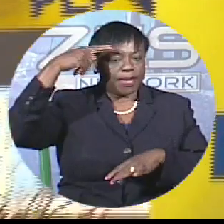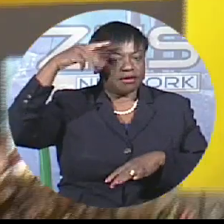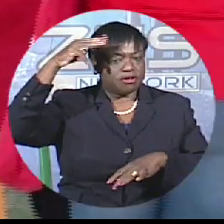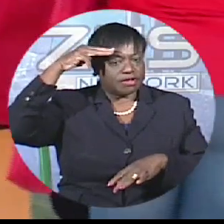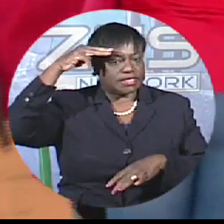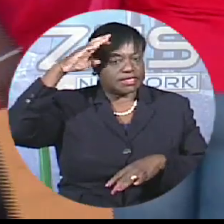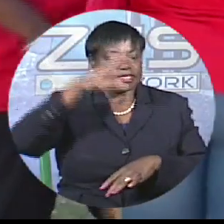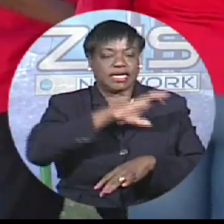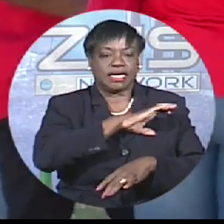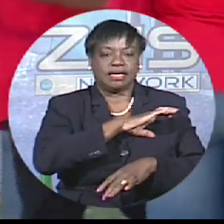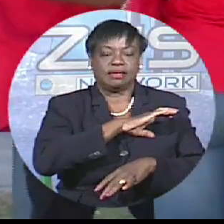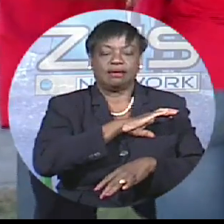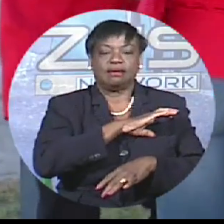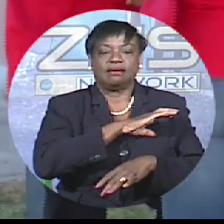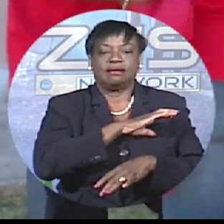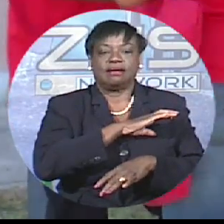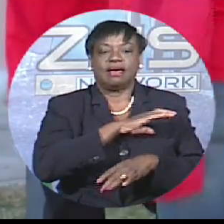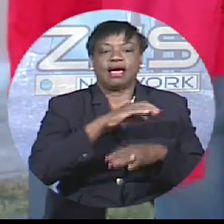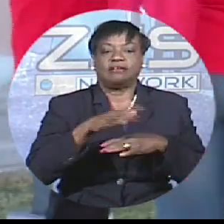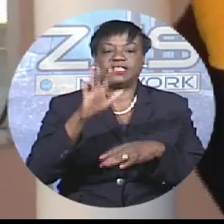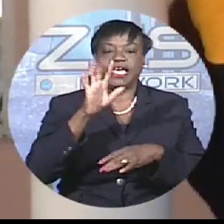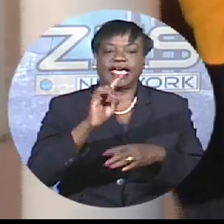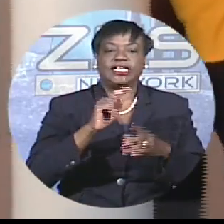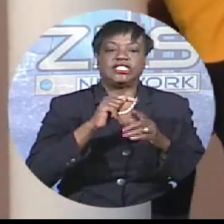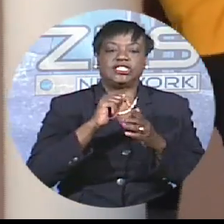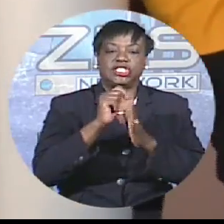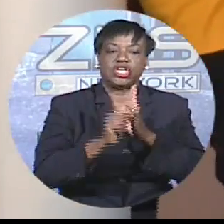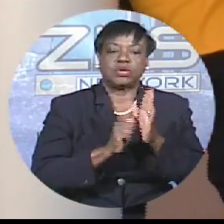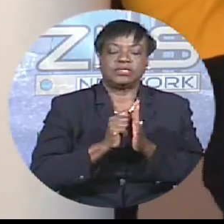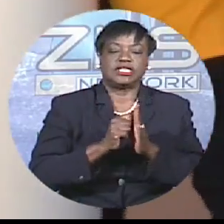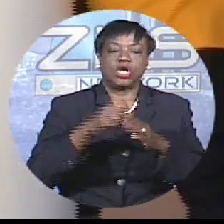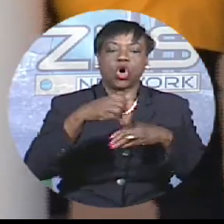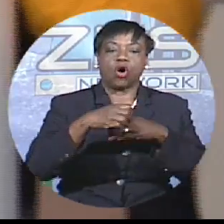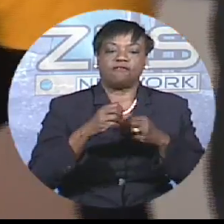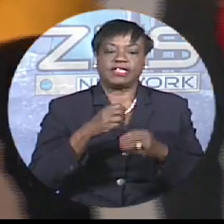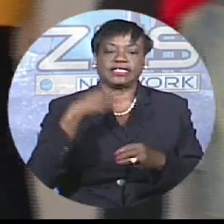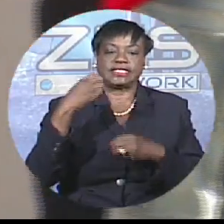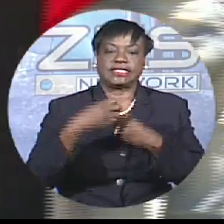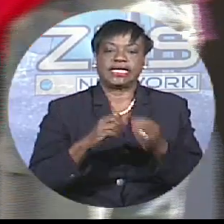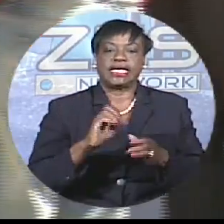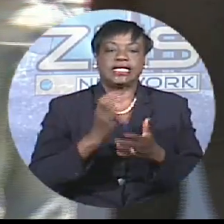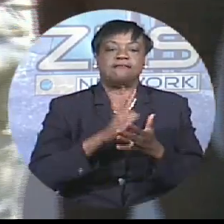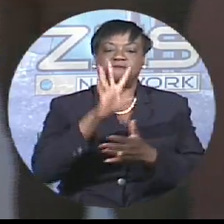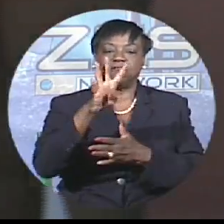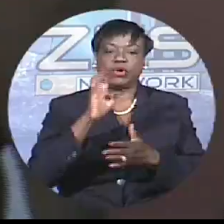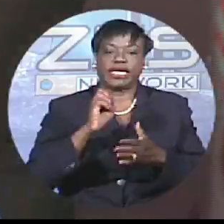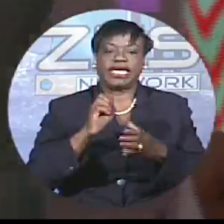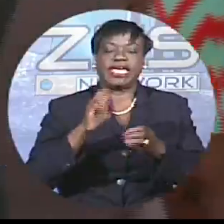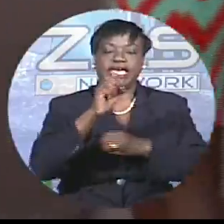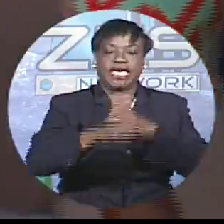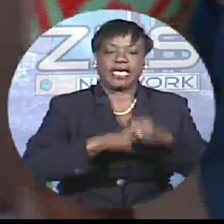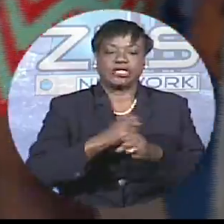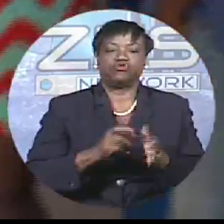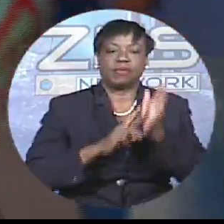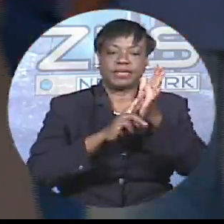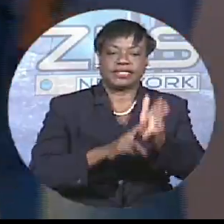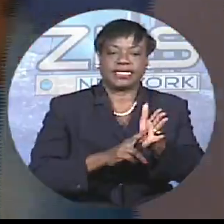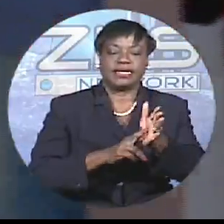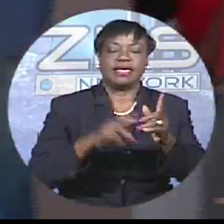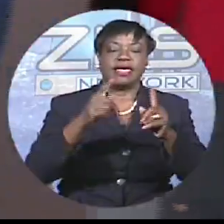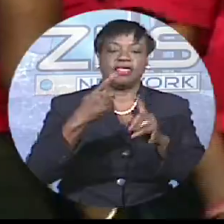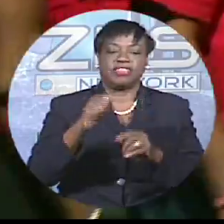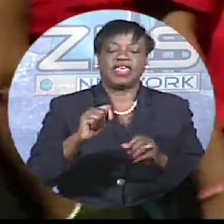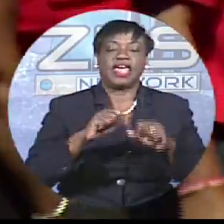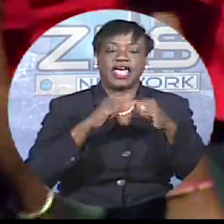Christie, unseating him after 8 terms in office, some 40 years representing that constituency. However, the race